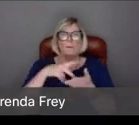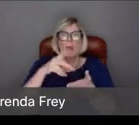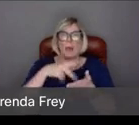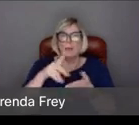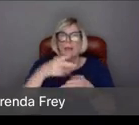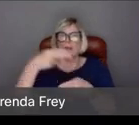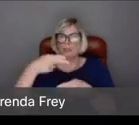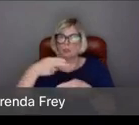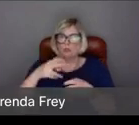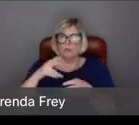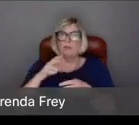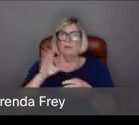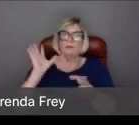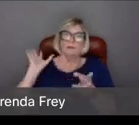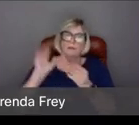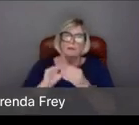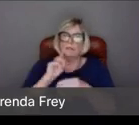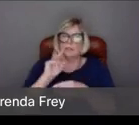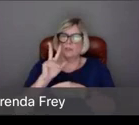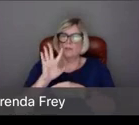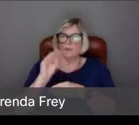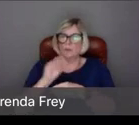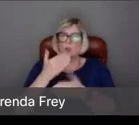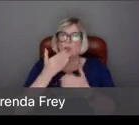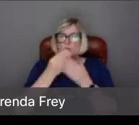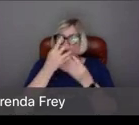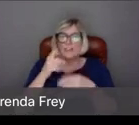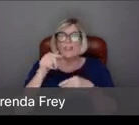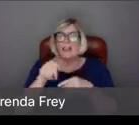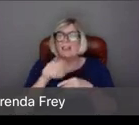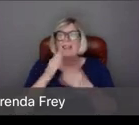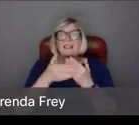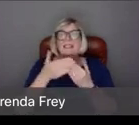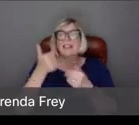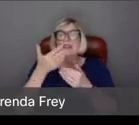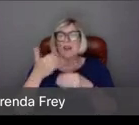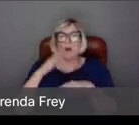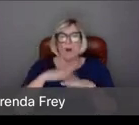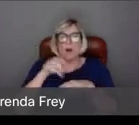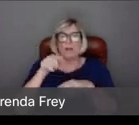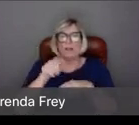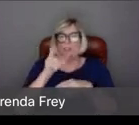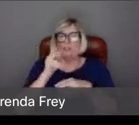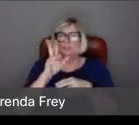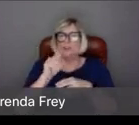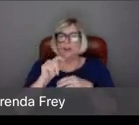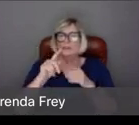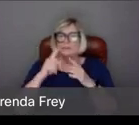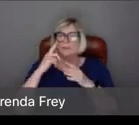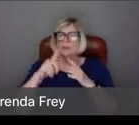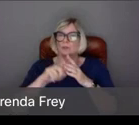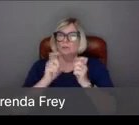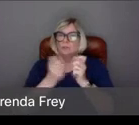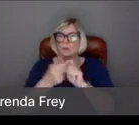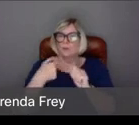35%. And the good news is that it's the easiest thing on this chart for us to influence. We can